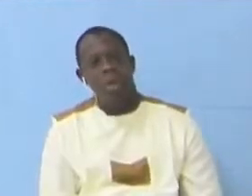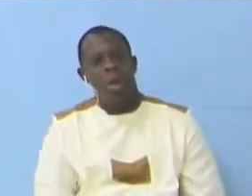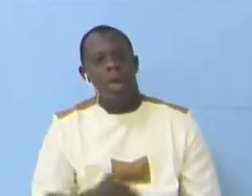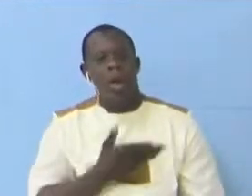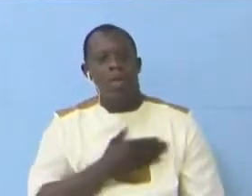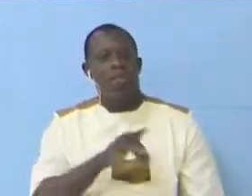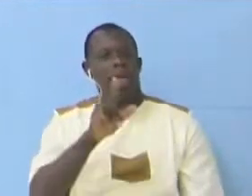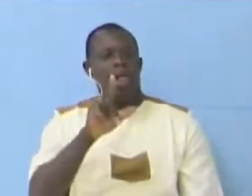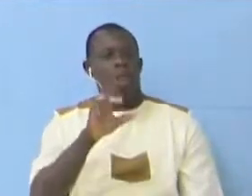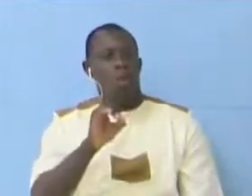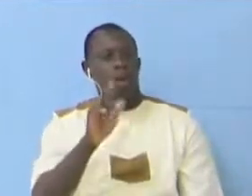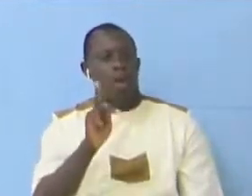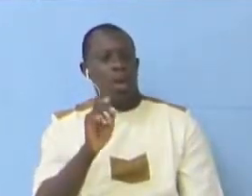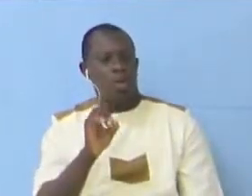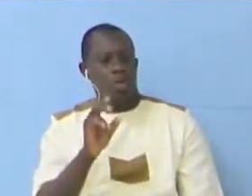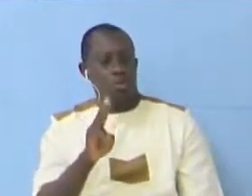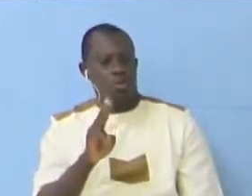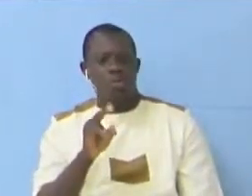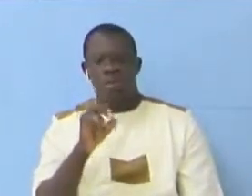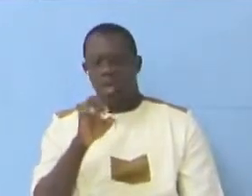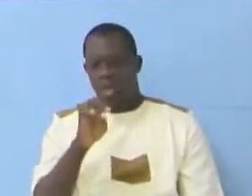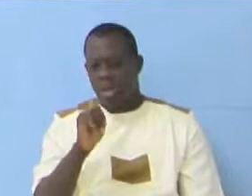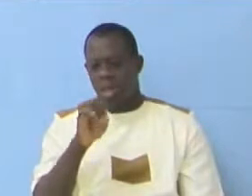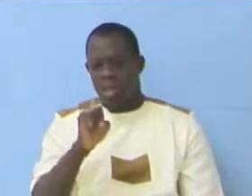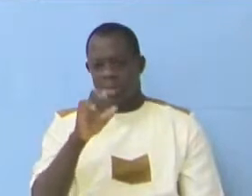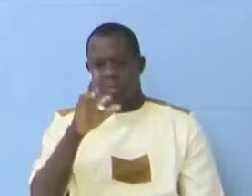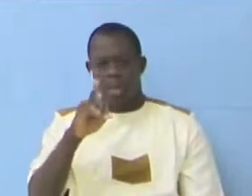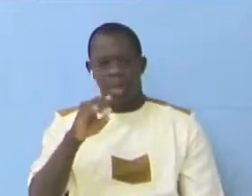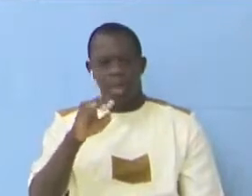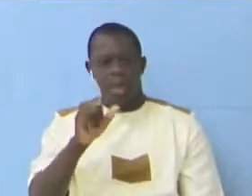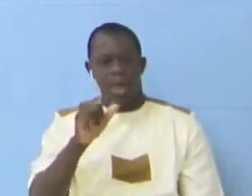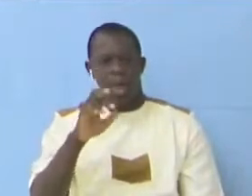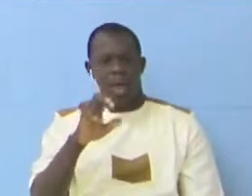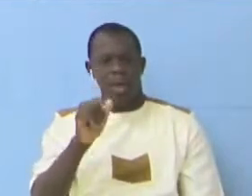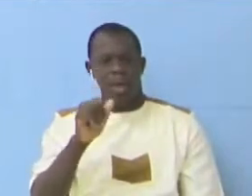Luca Esperant, Congolese.